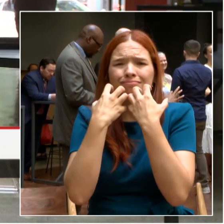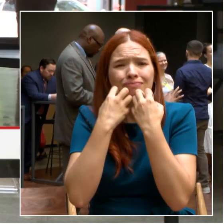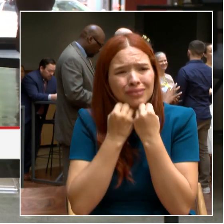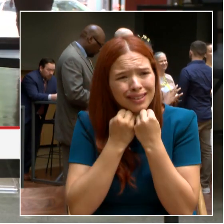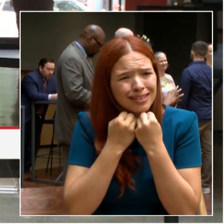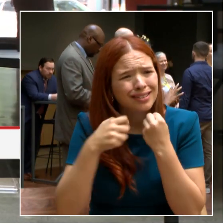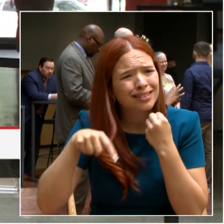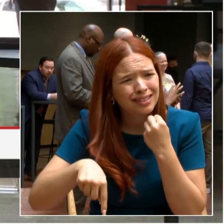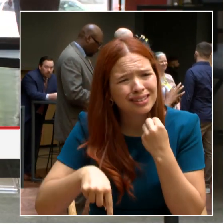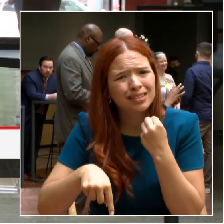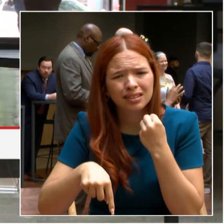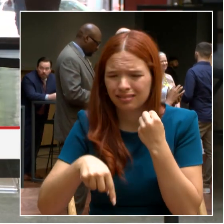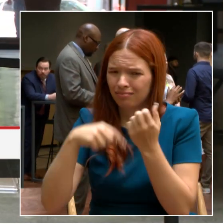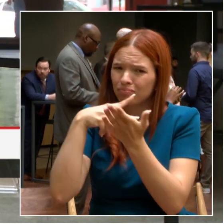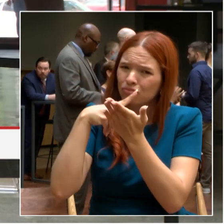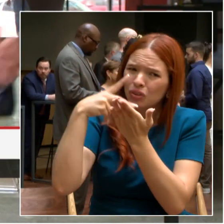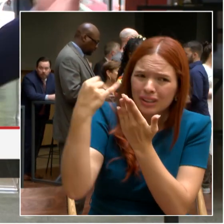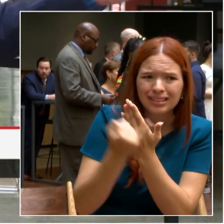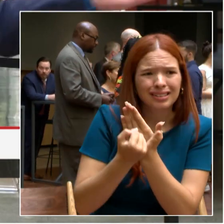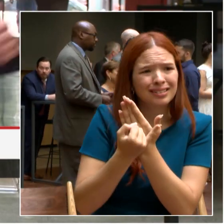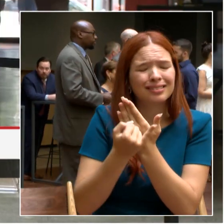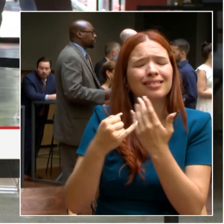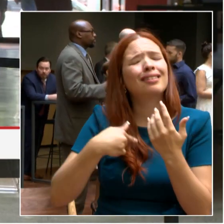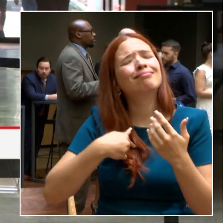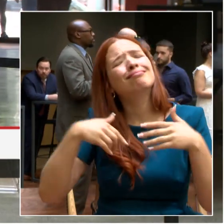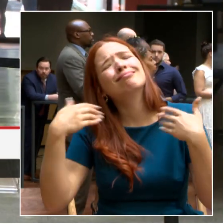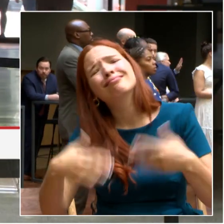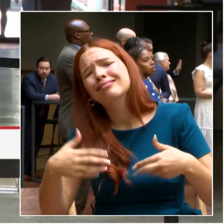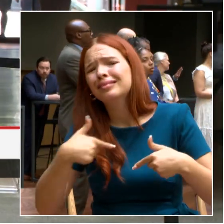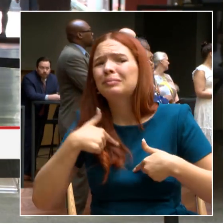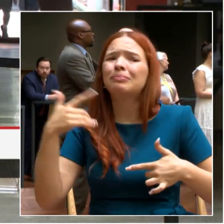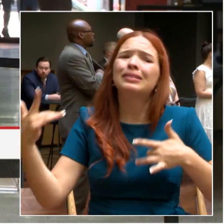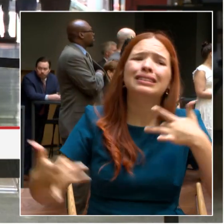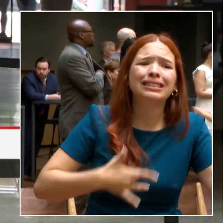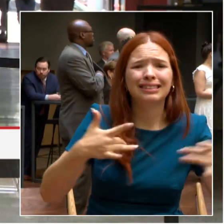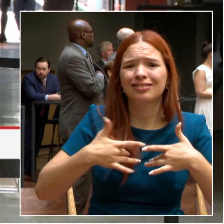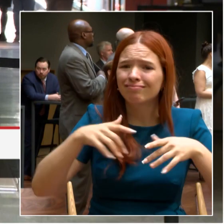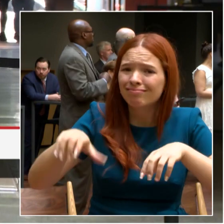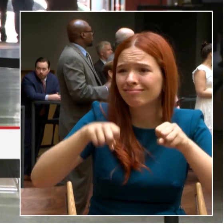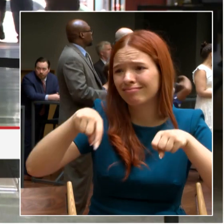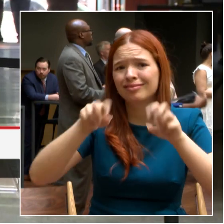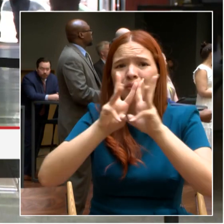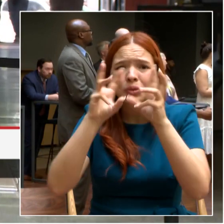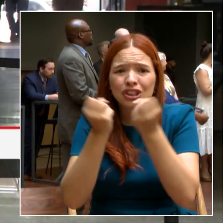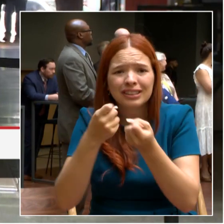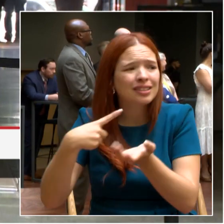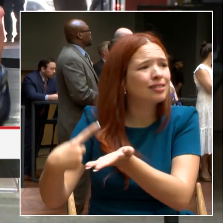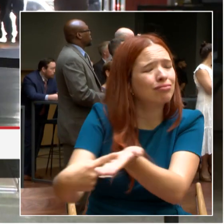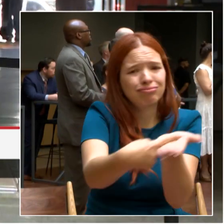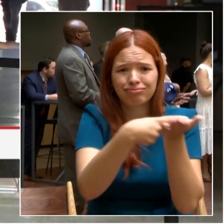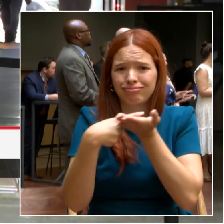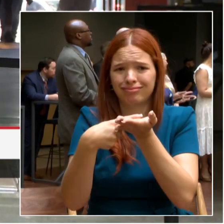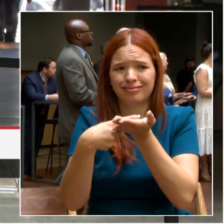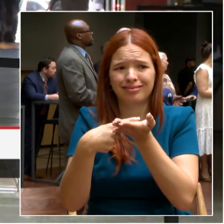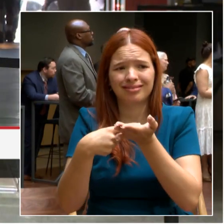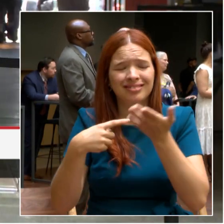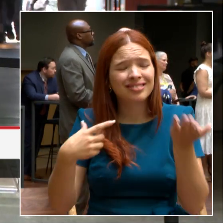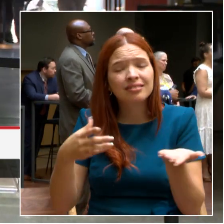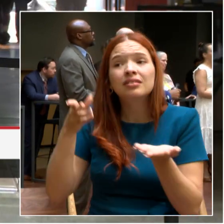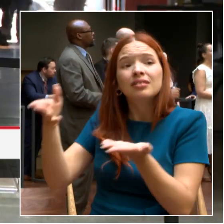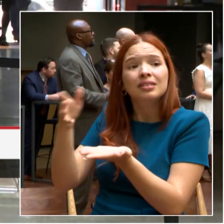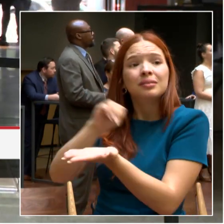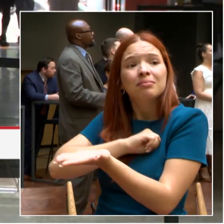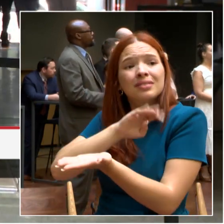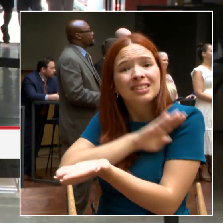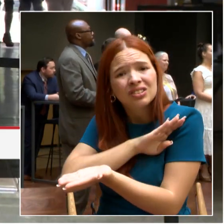excited about this gathering. Thank the mayor, thank Tony for just the leadership that you are doing, that this city is doing and